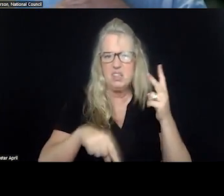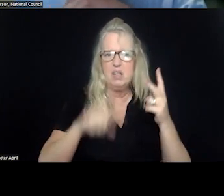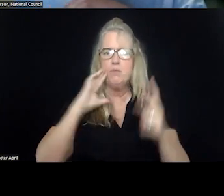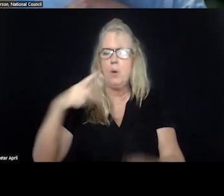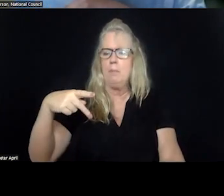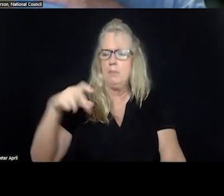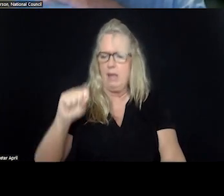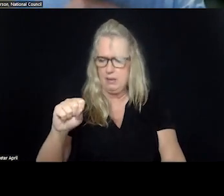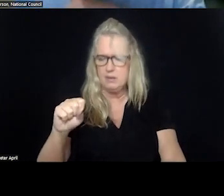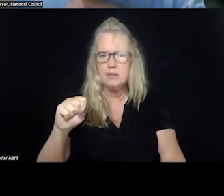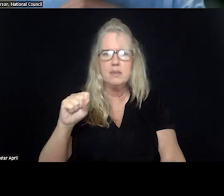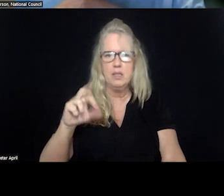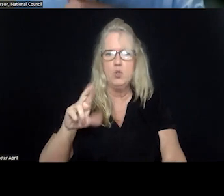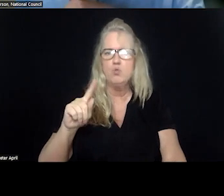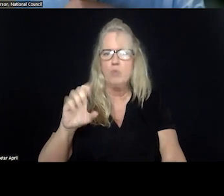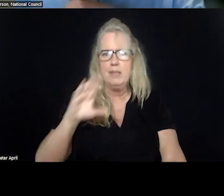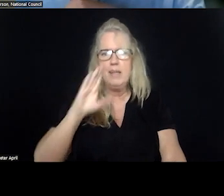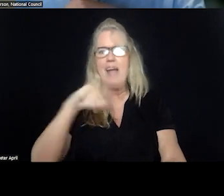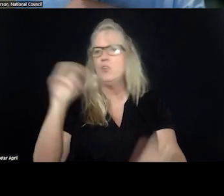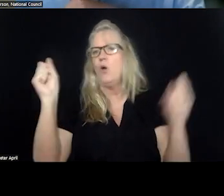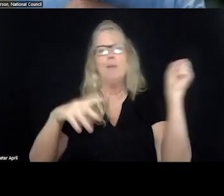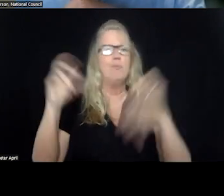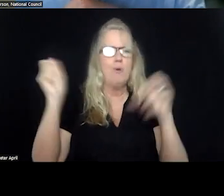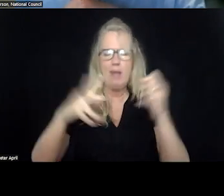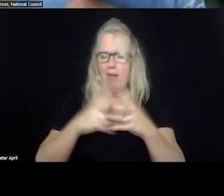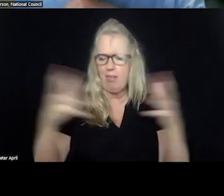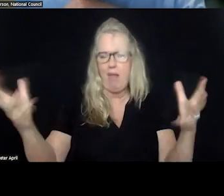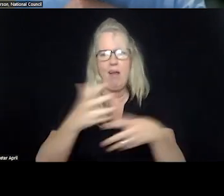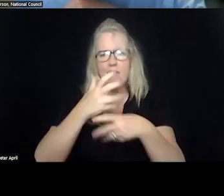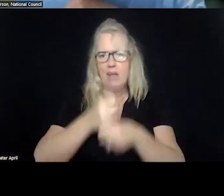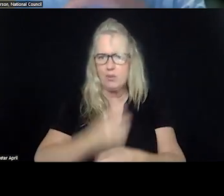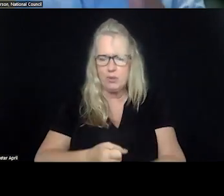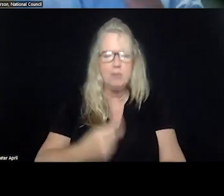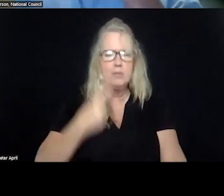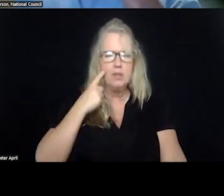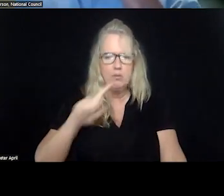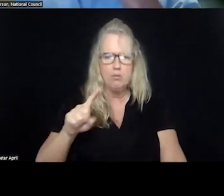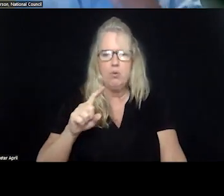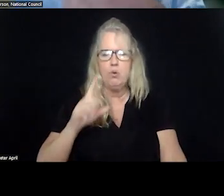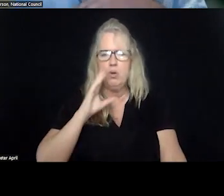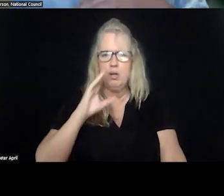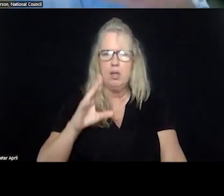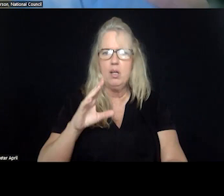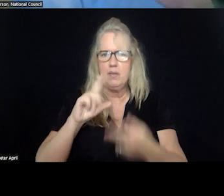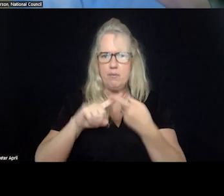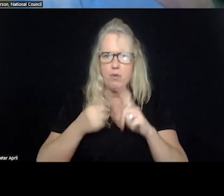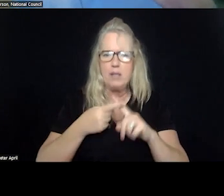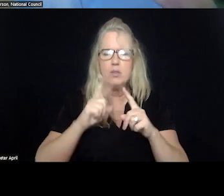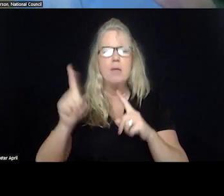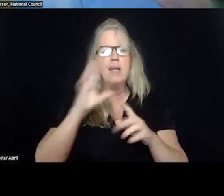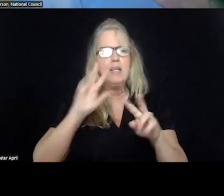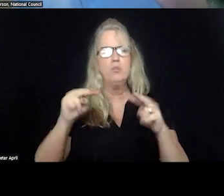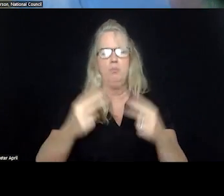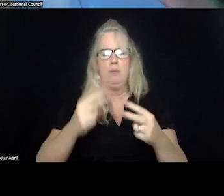So a PPS rate, and I know I'm throwing out a lot of acronyms for our friends here, but it's a prospective